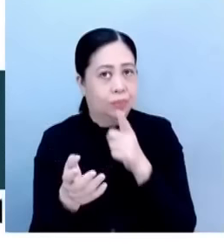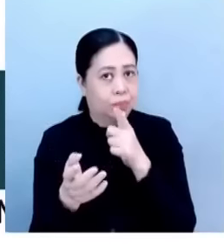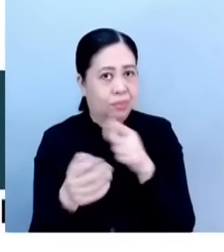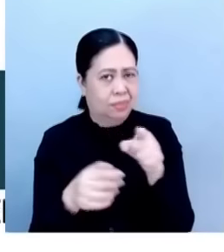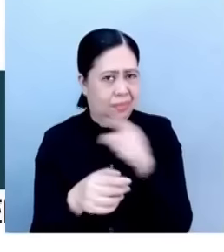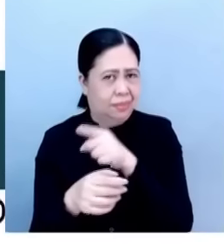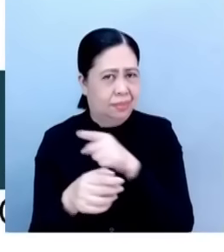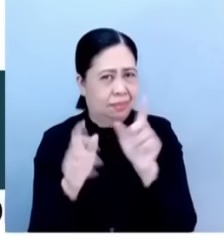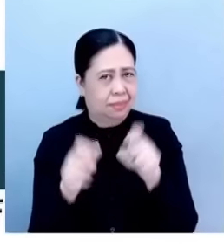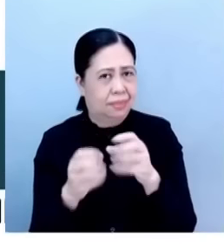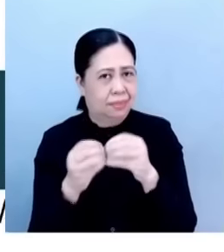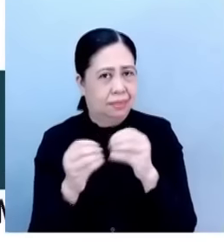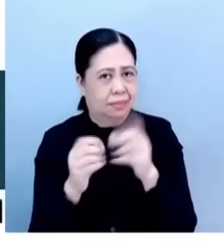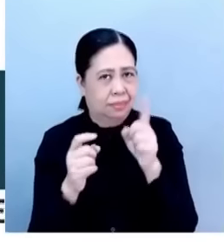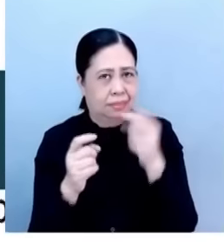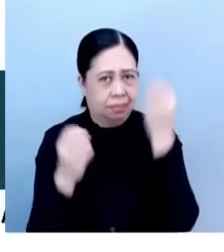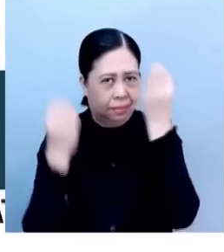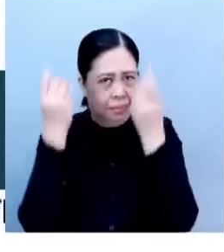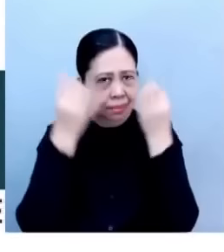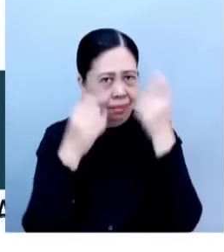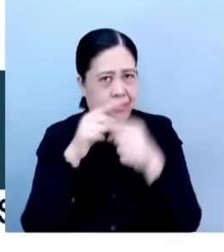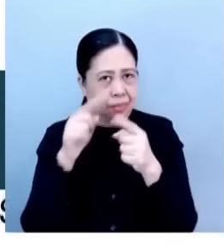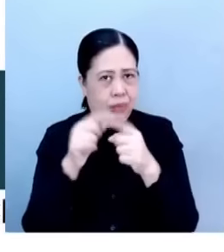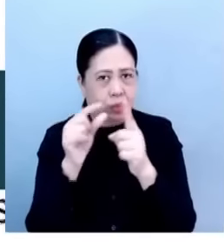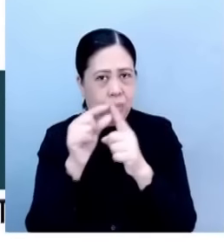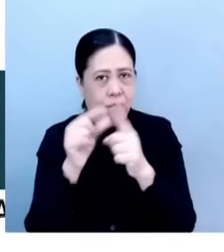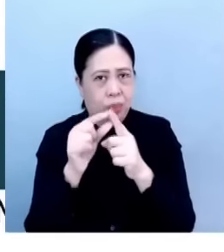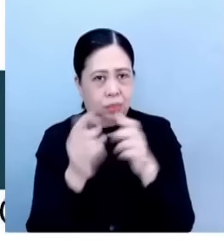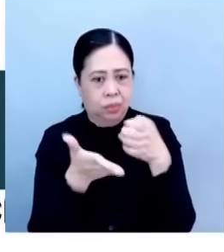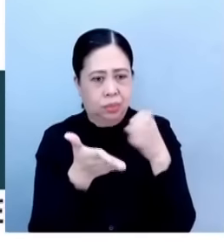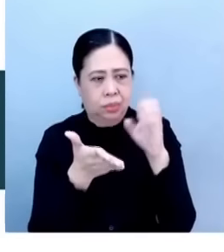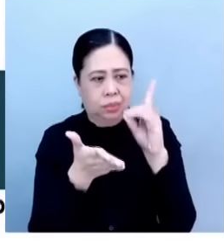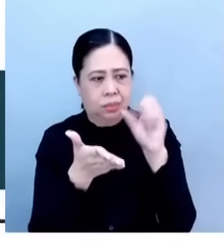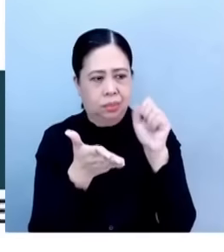should have been more circumspect when you used the term Ed Sapuera,